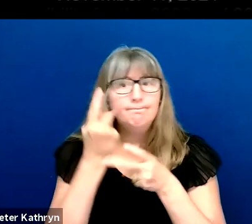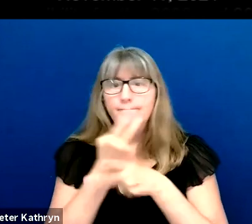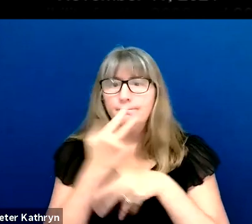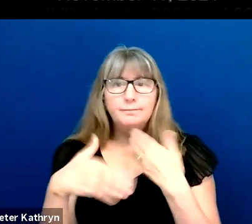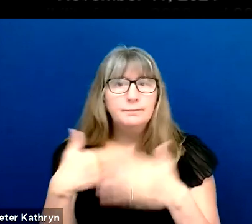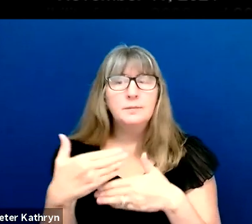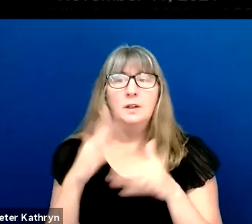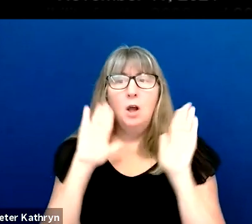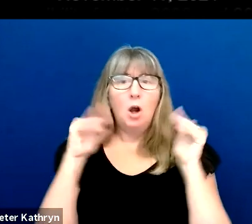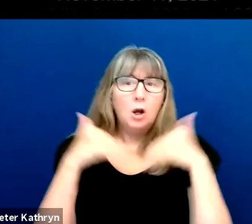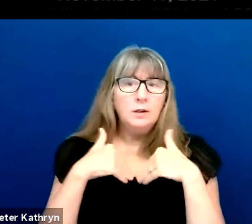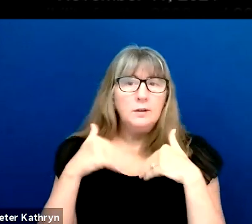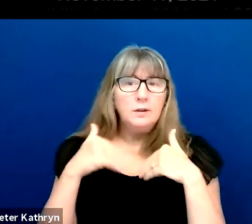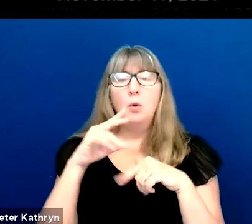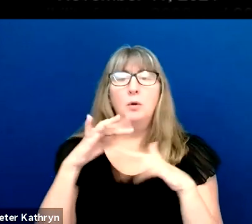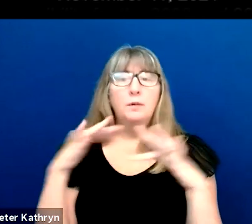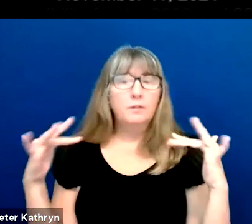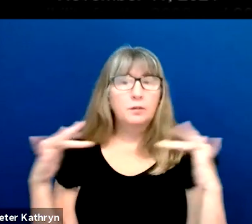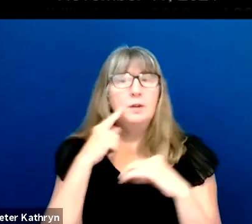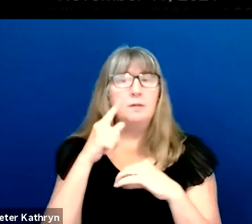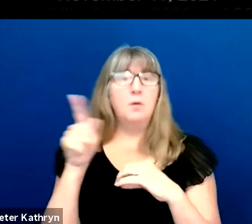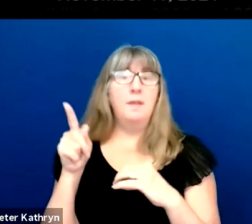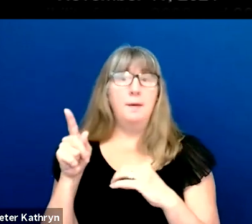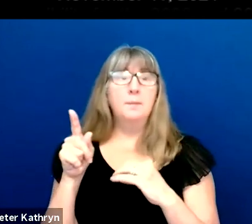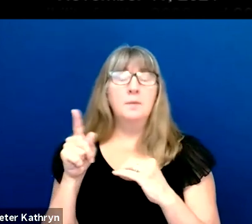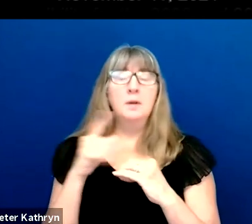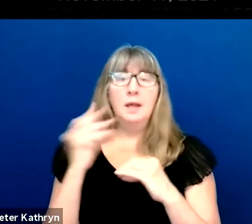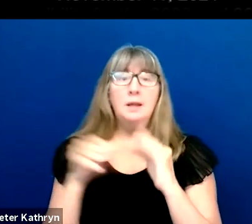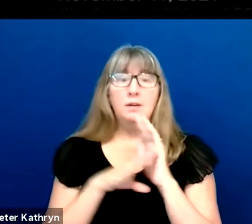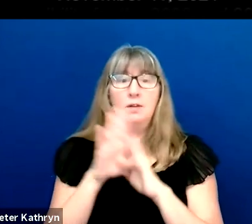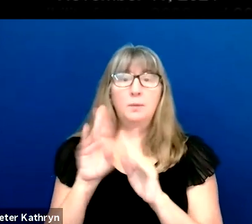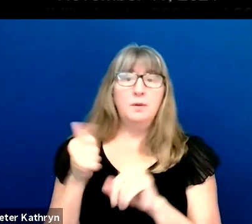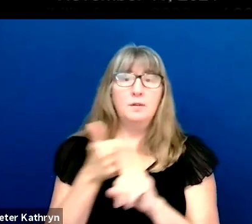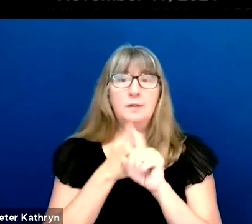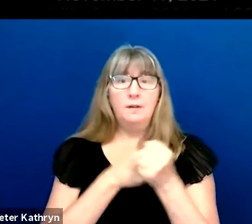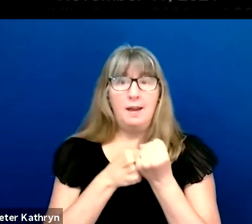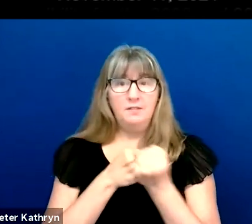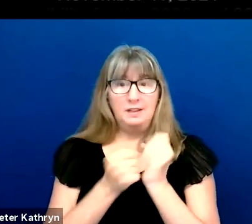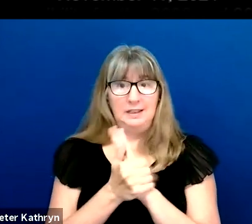their autism or what their neurodiversity is to them, and develop their self-advocacy skills.